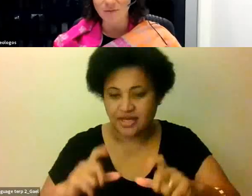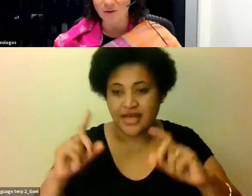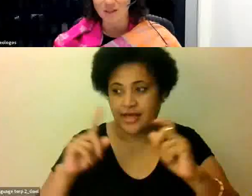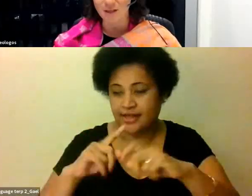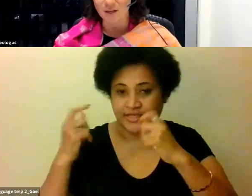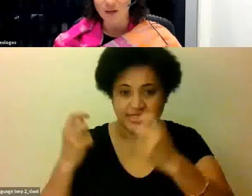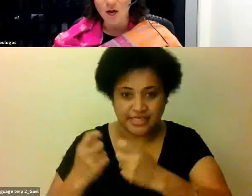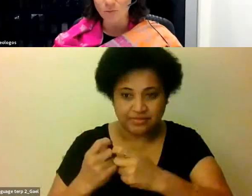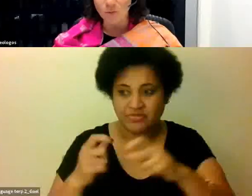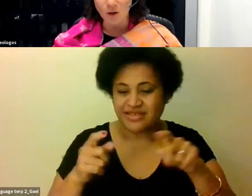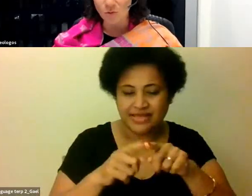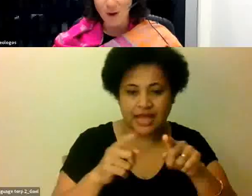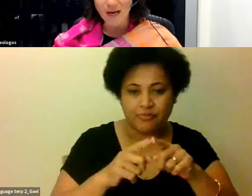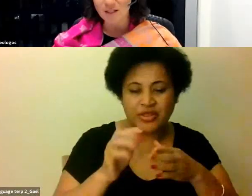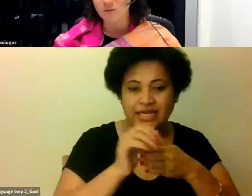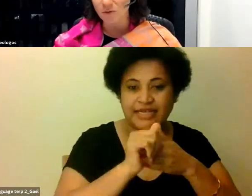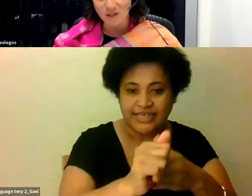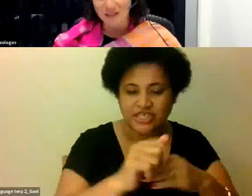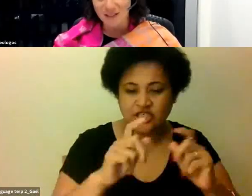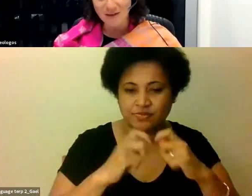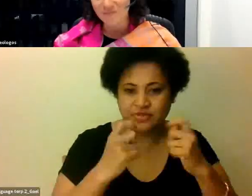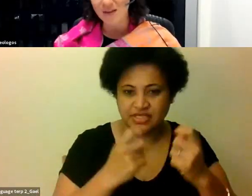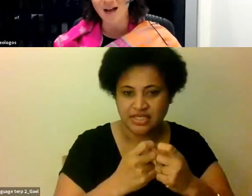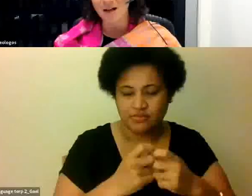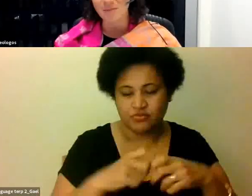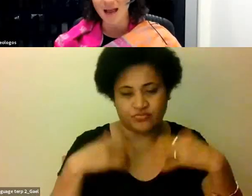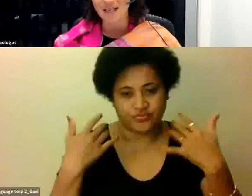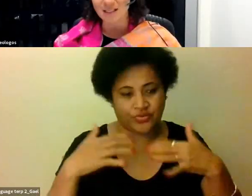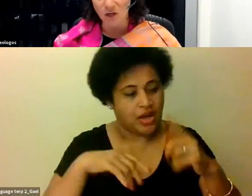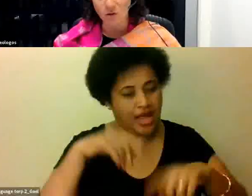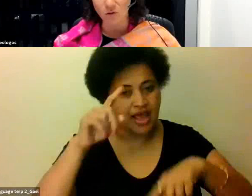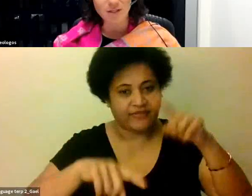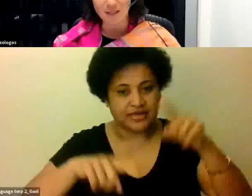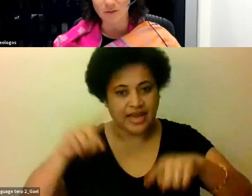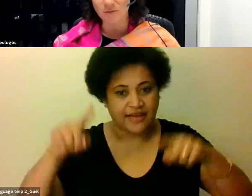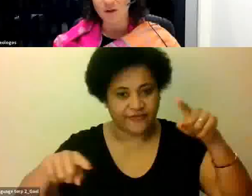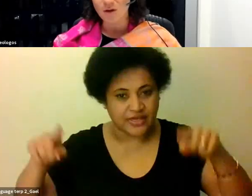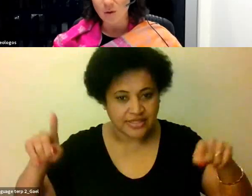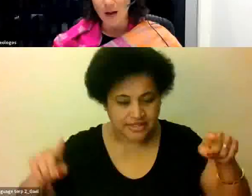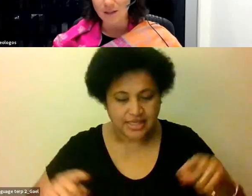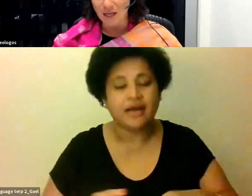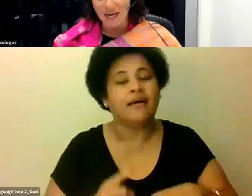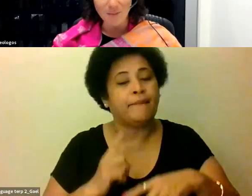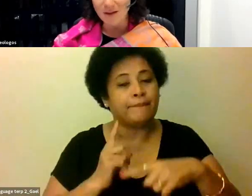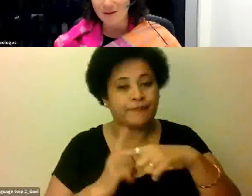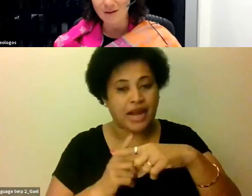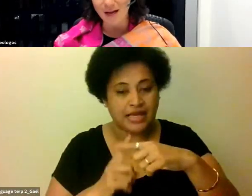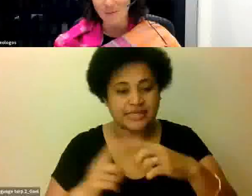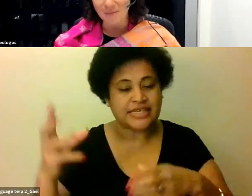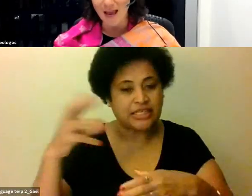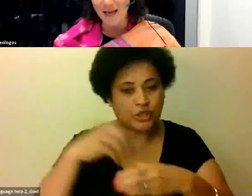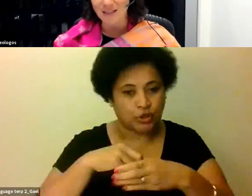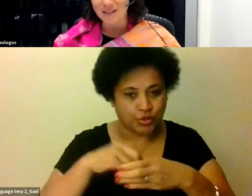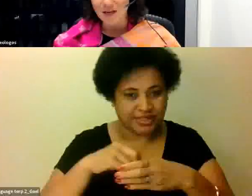where there is a great diversity and inclusive dynamic